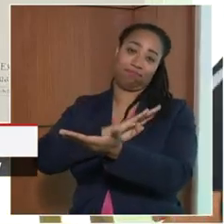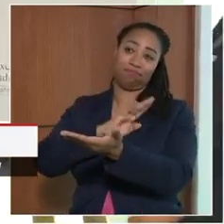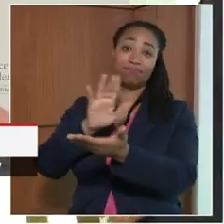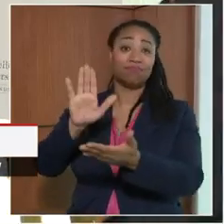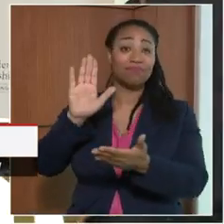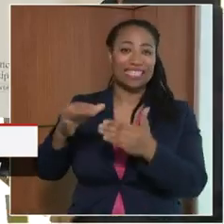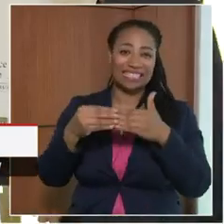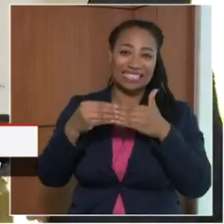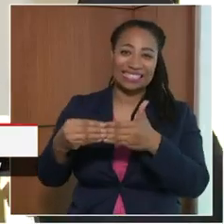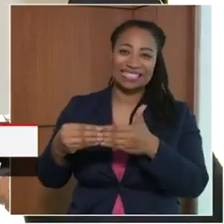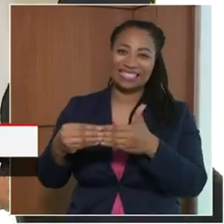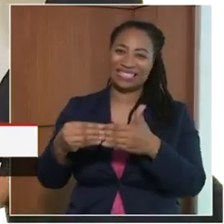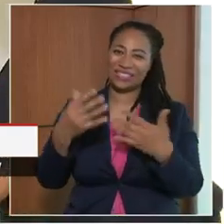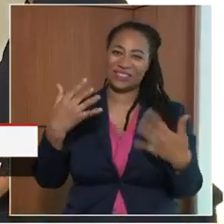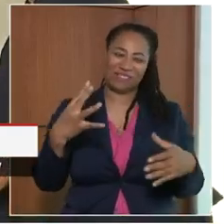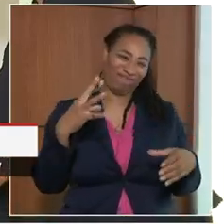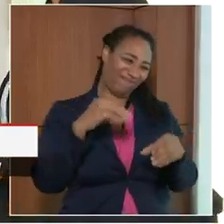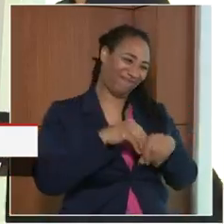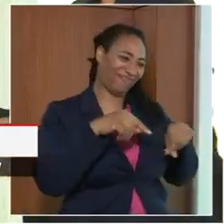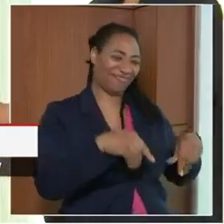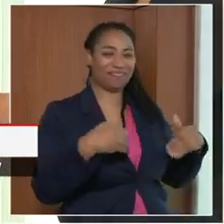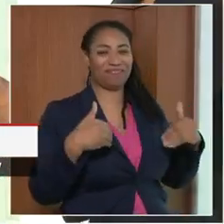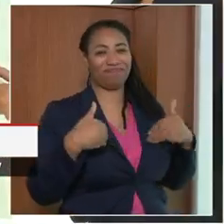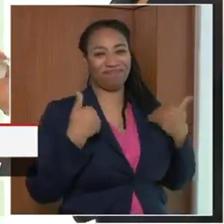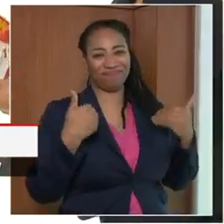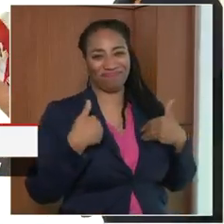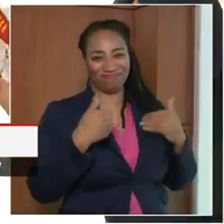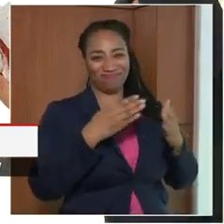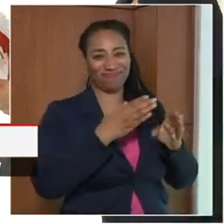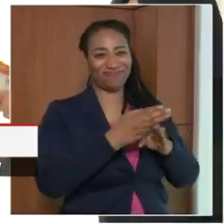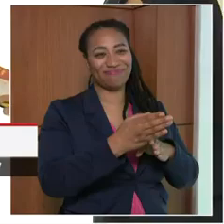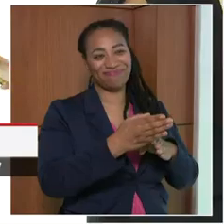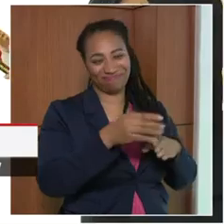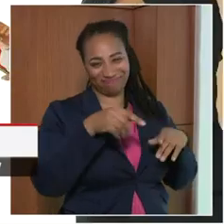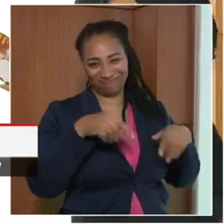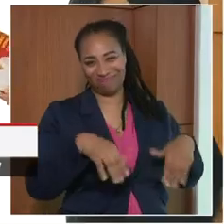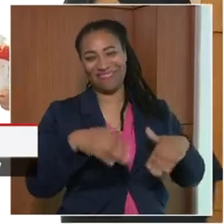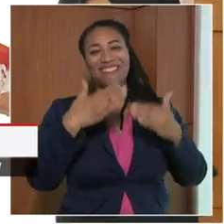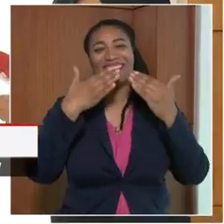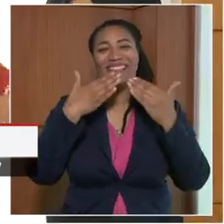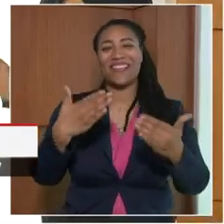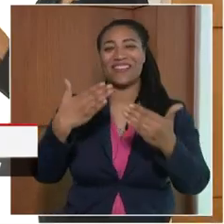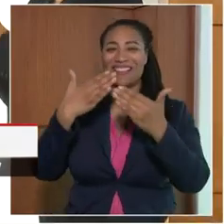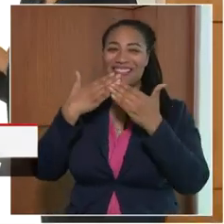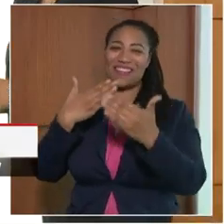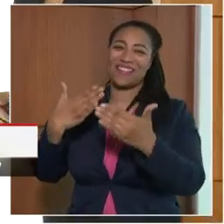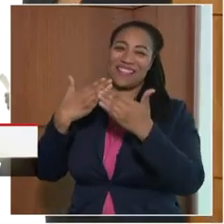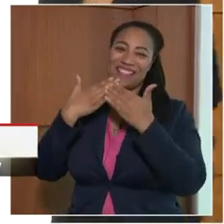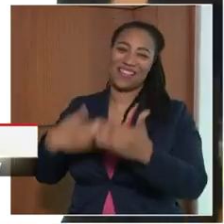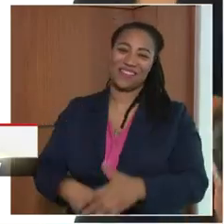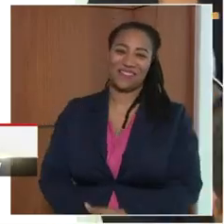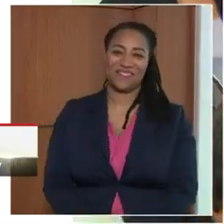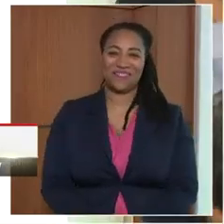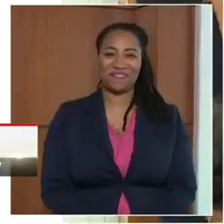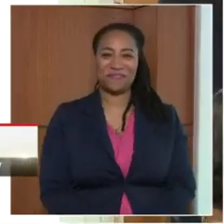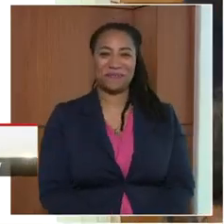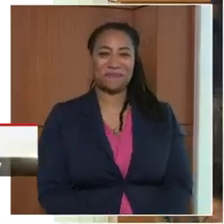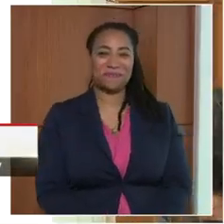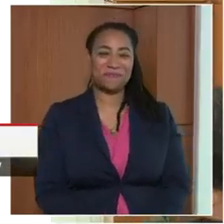Awesome. Thank you. A signed copy by the author. We'll give this to your team. All right. Exactly.